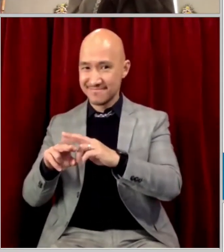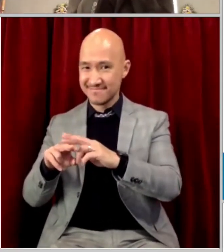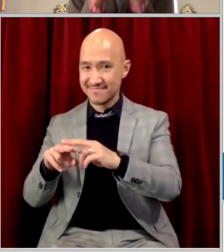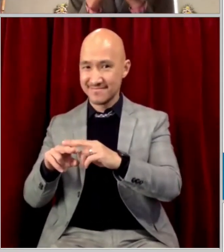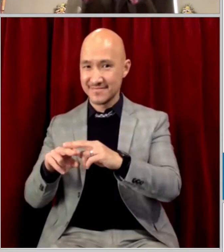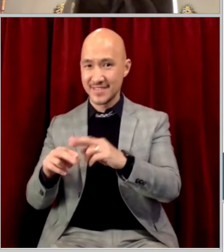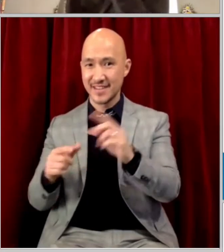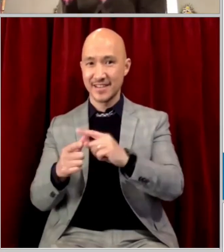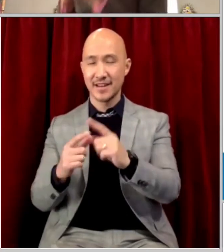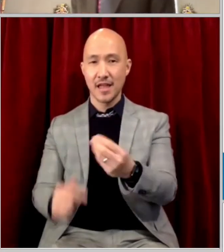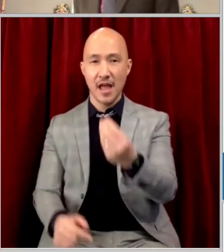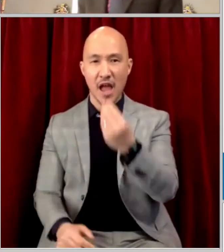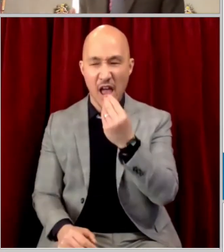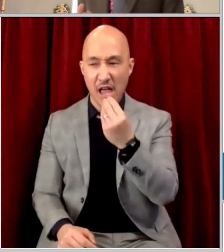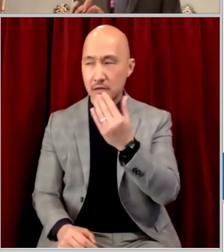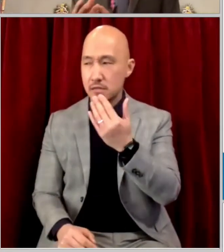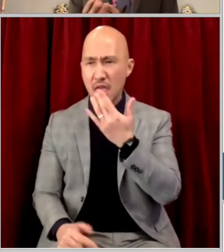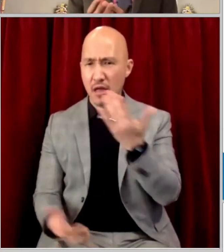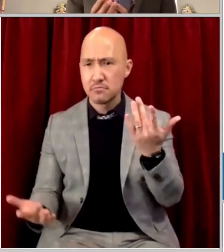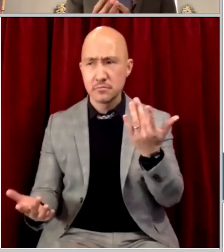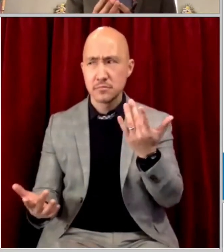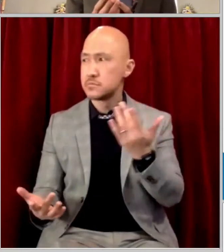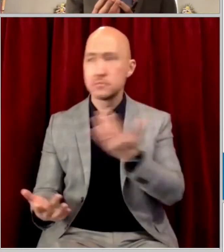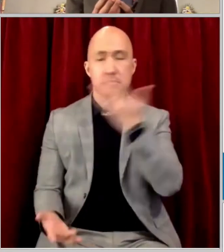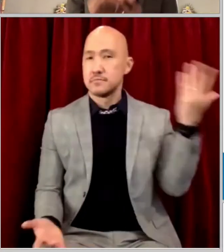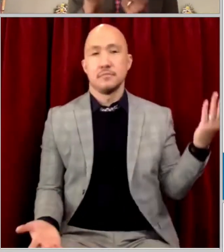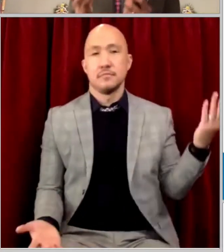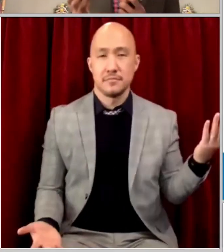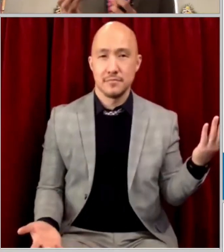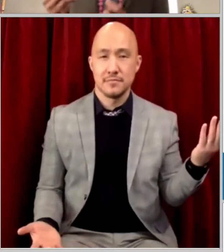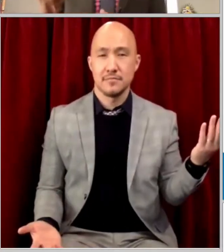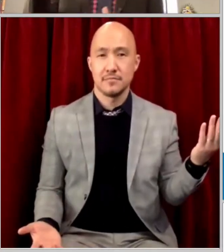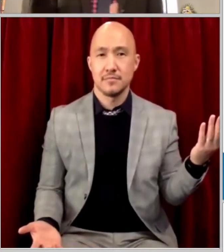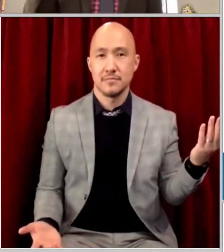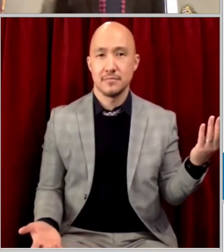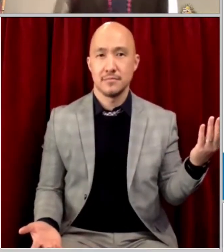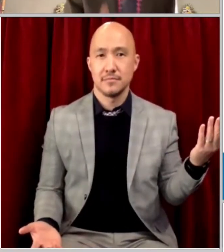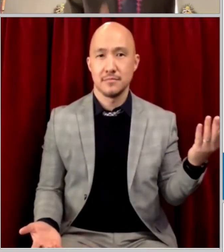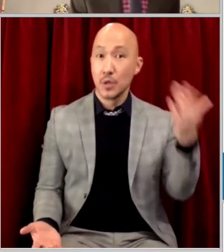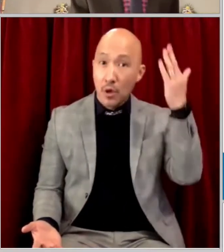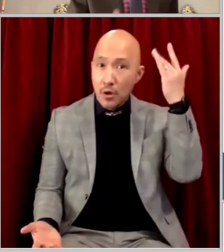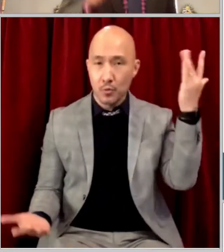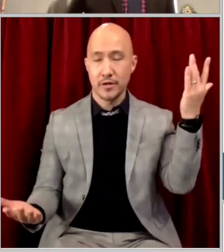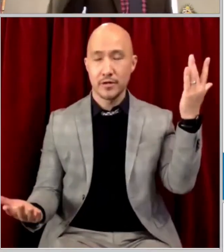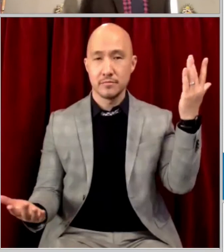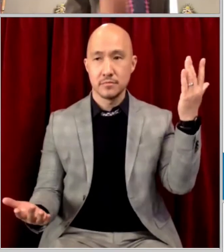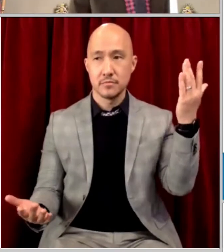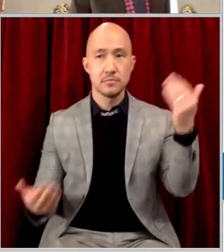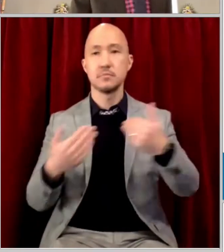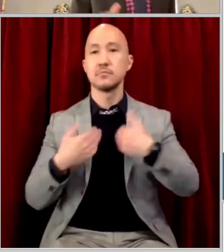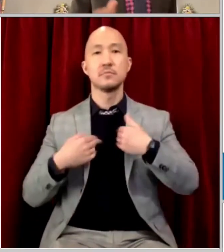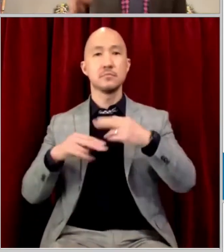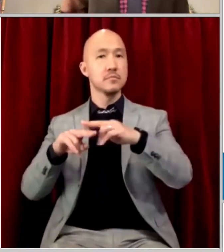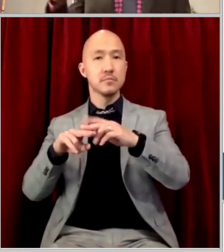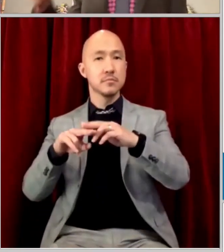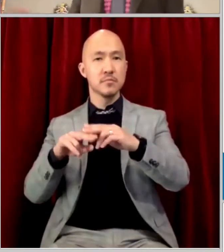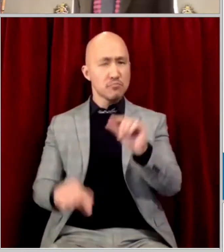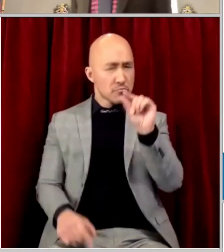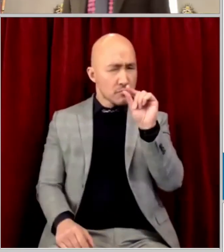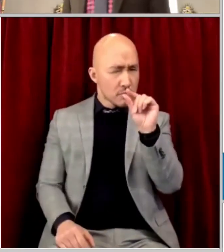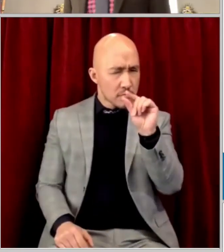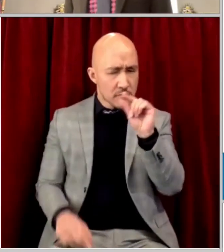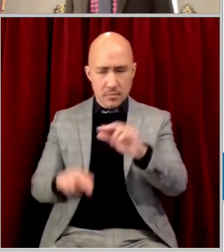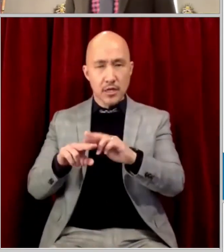eating paper. It's like, what is this? Why? Because something as simple as salt